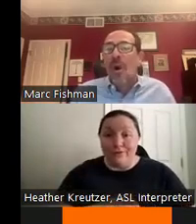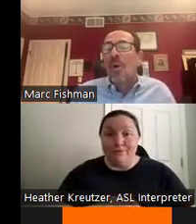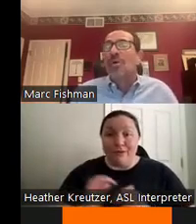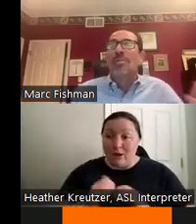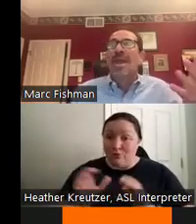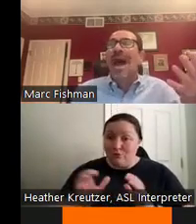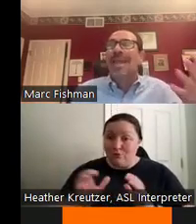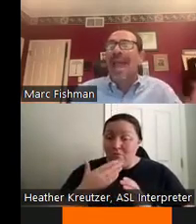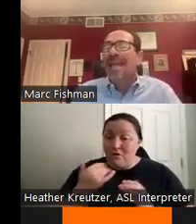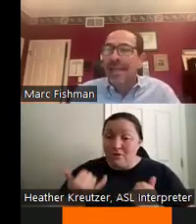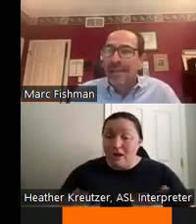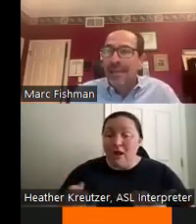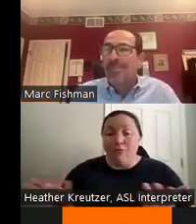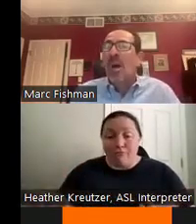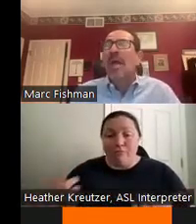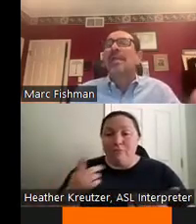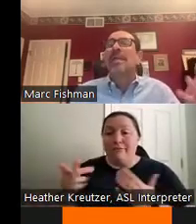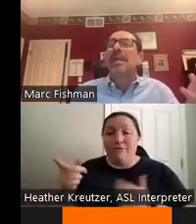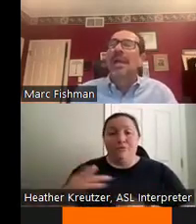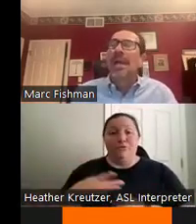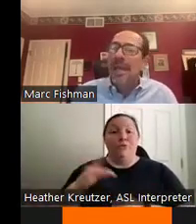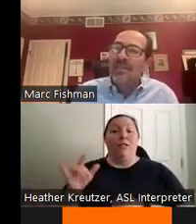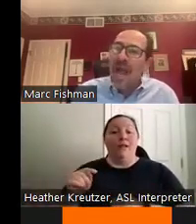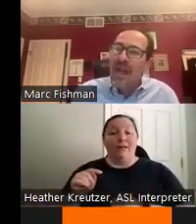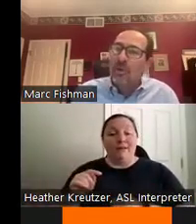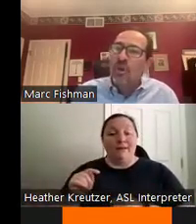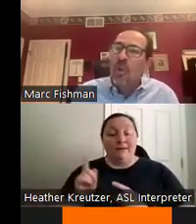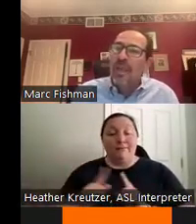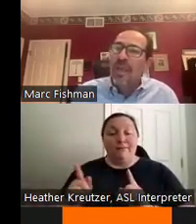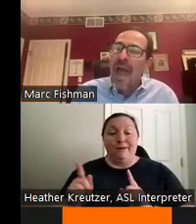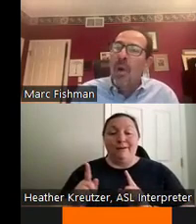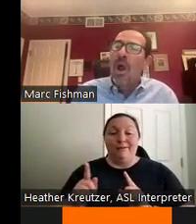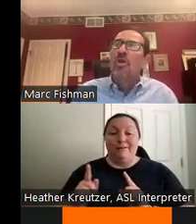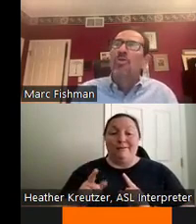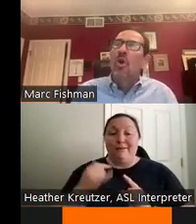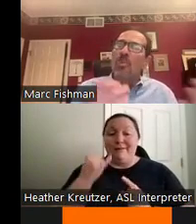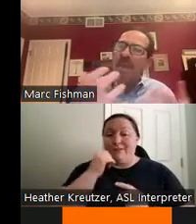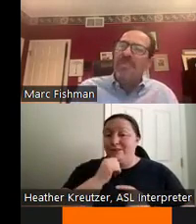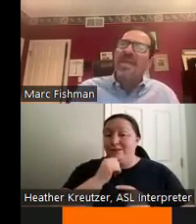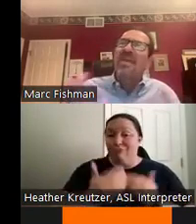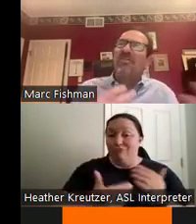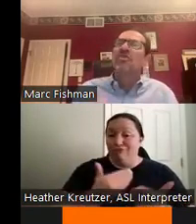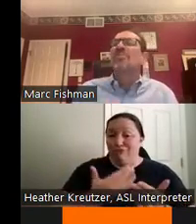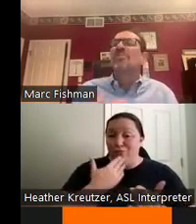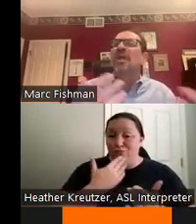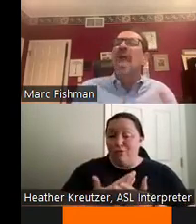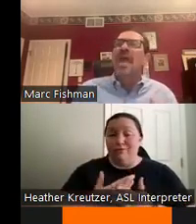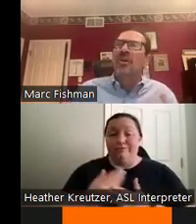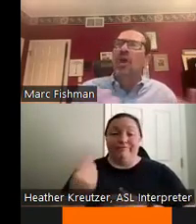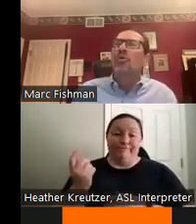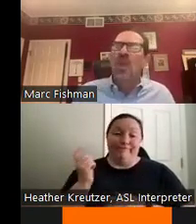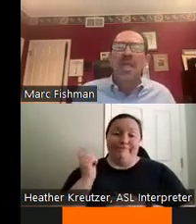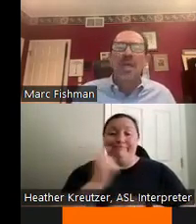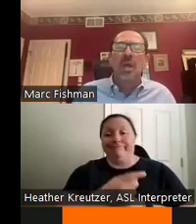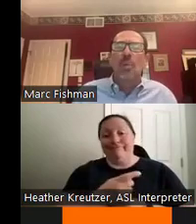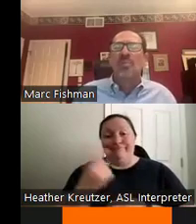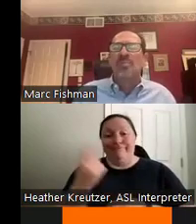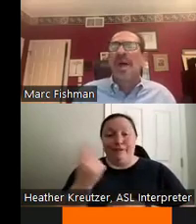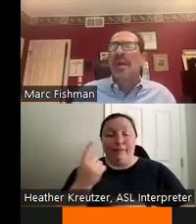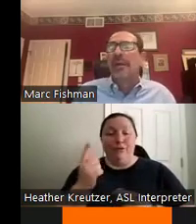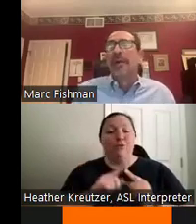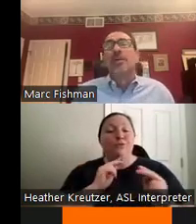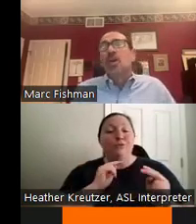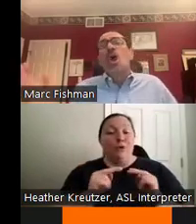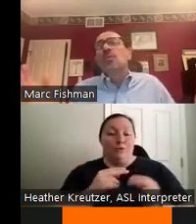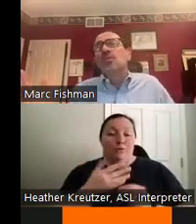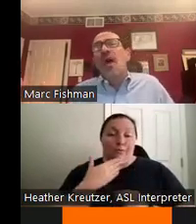now? So you may not like it, but it's not going so well now. So maybe giving something and negotiating would